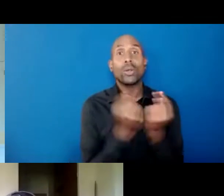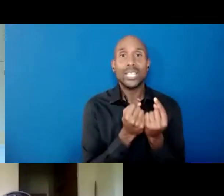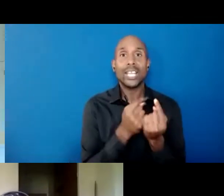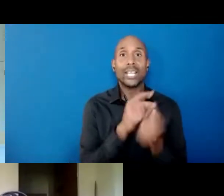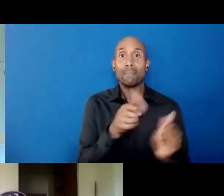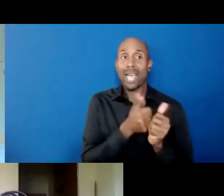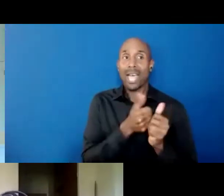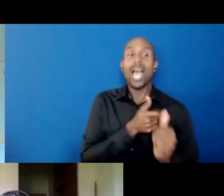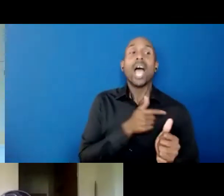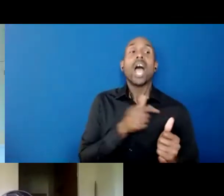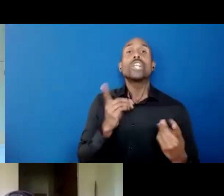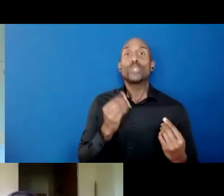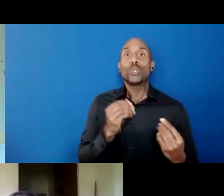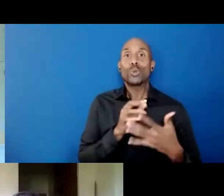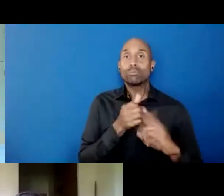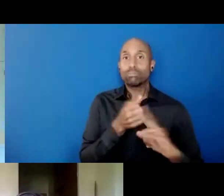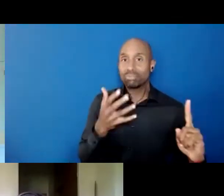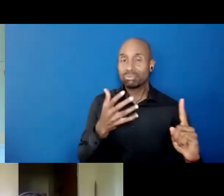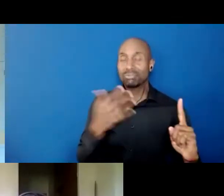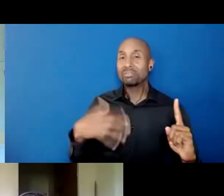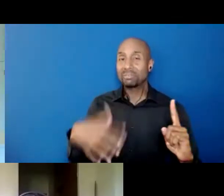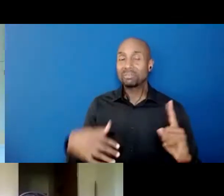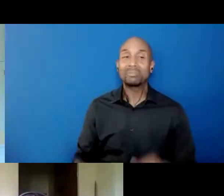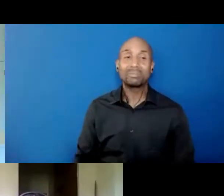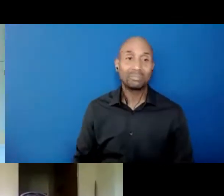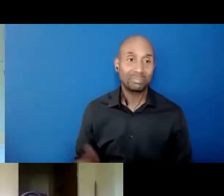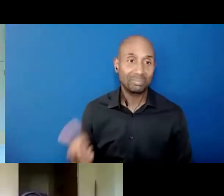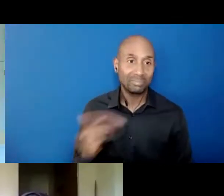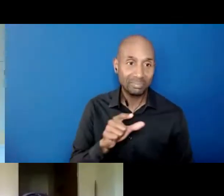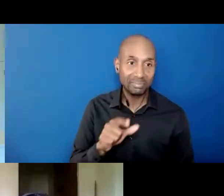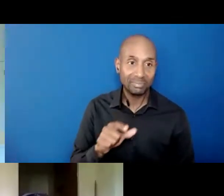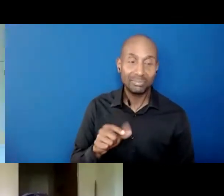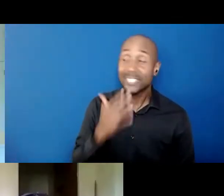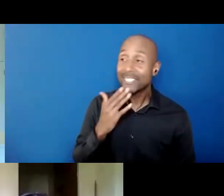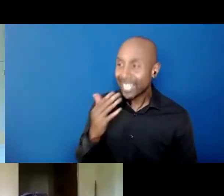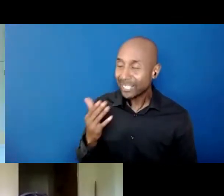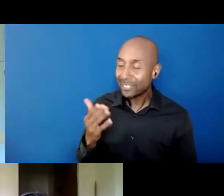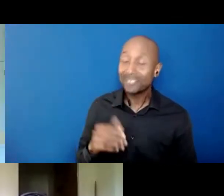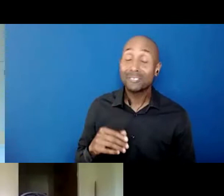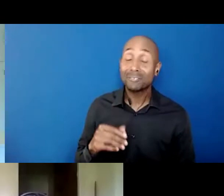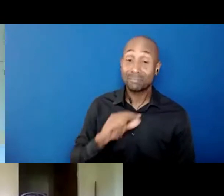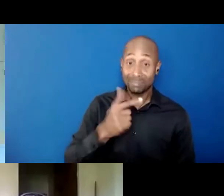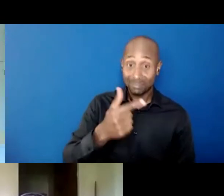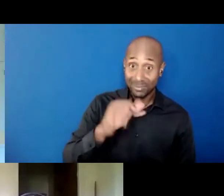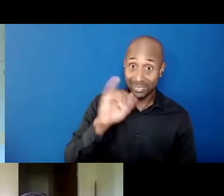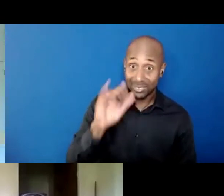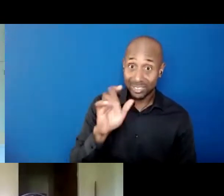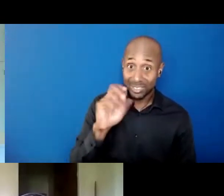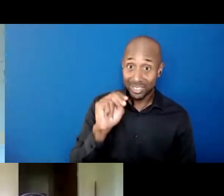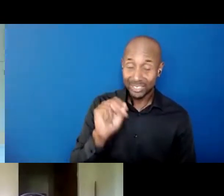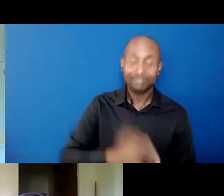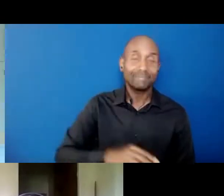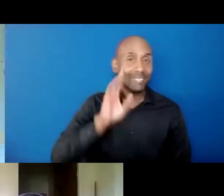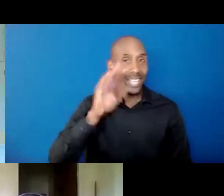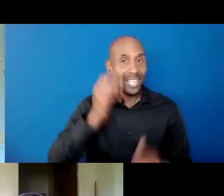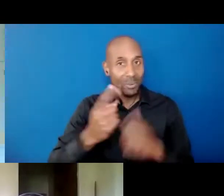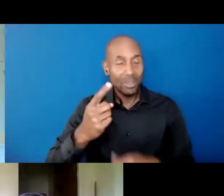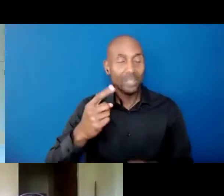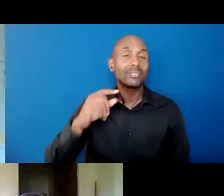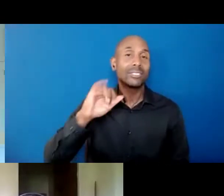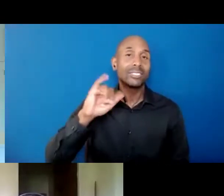Hello, everybody. This is Justin, project coordinator with Clearinghouse. I've been here for 5.5